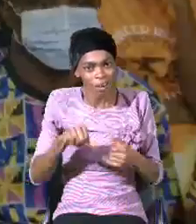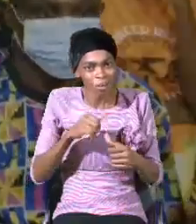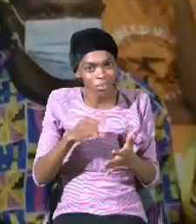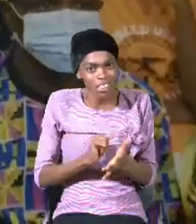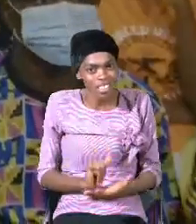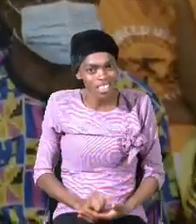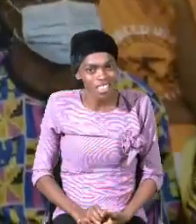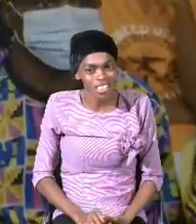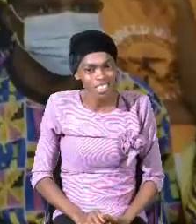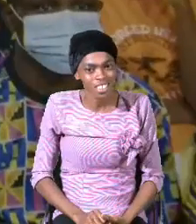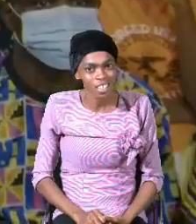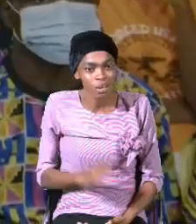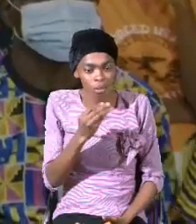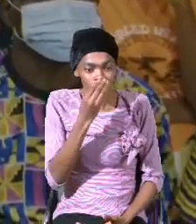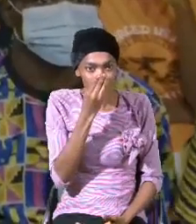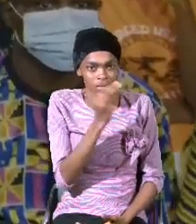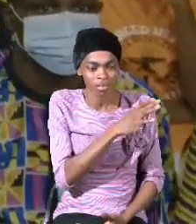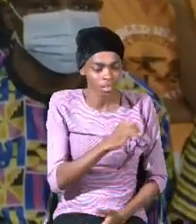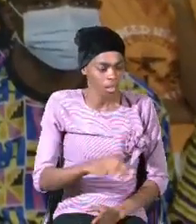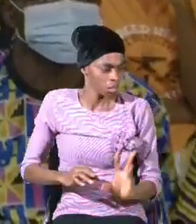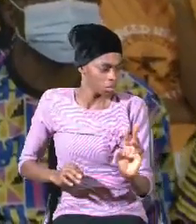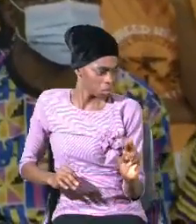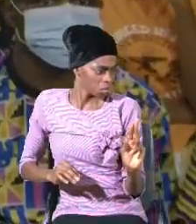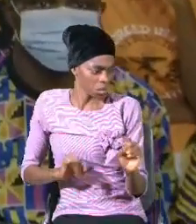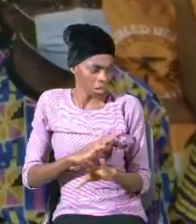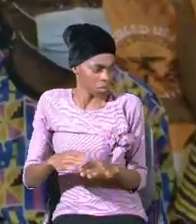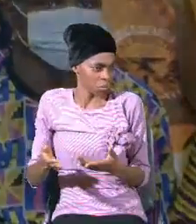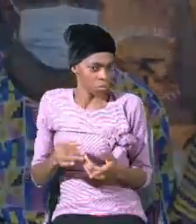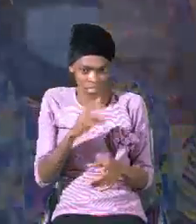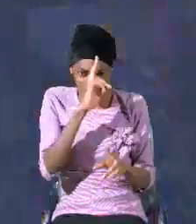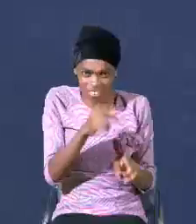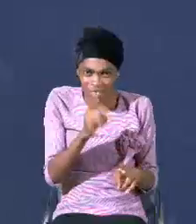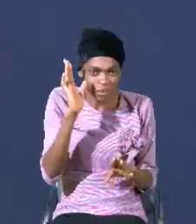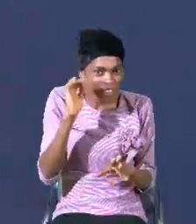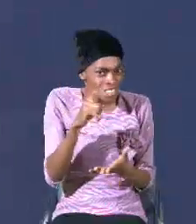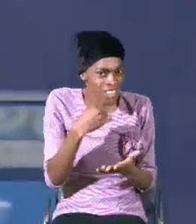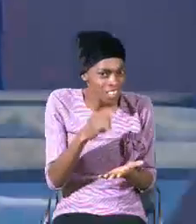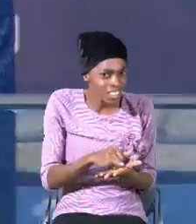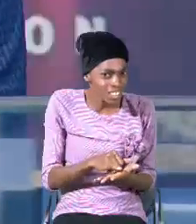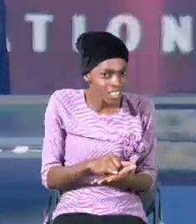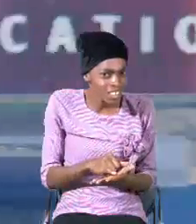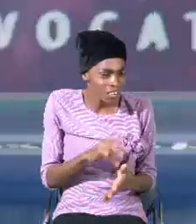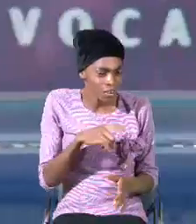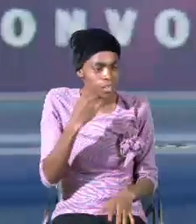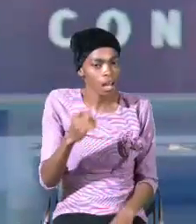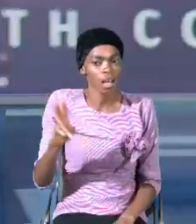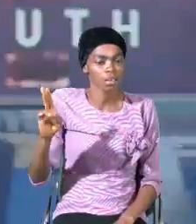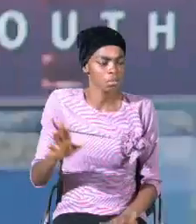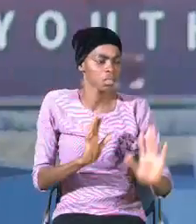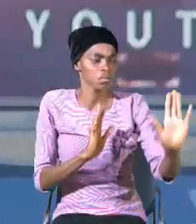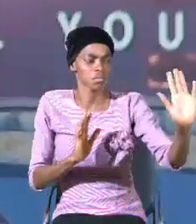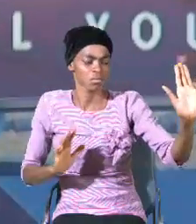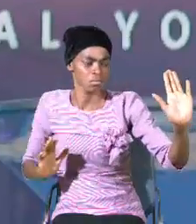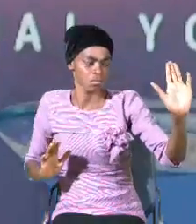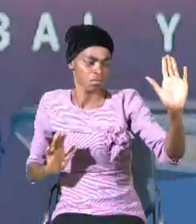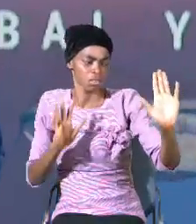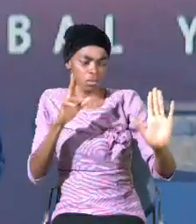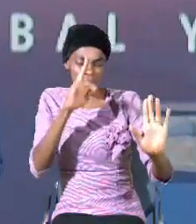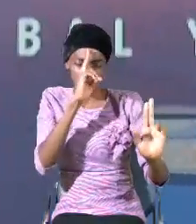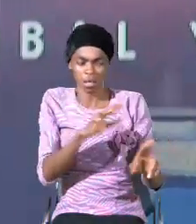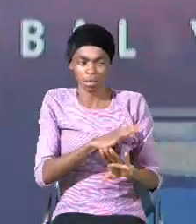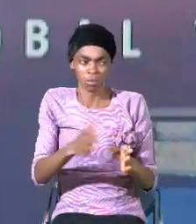Will you draw back and say, no, I don't want honor? You say, no, Lord, keep your honor. I don't want your honor. I don't